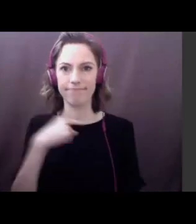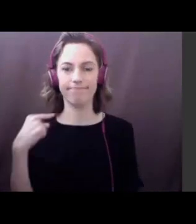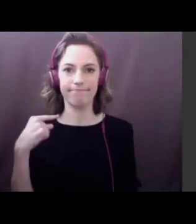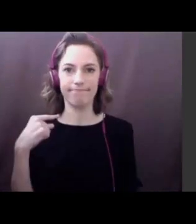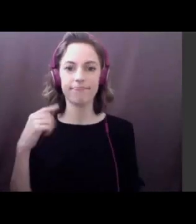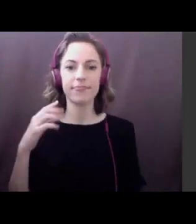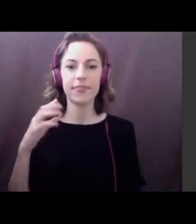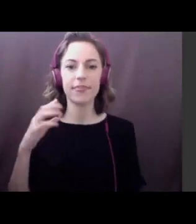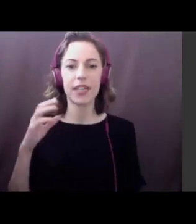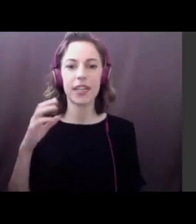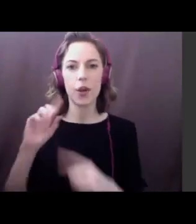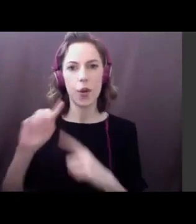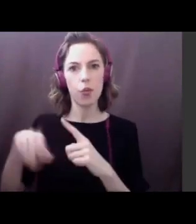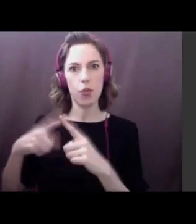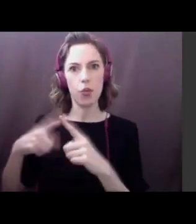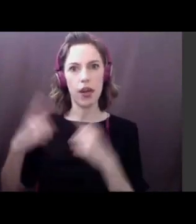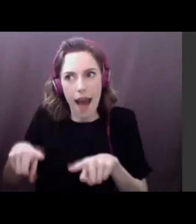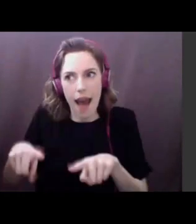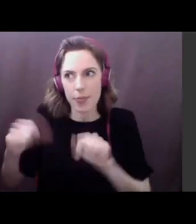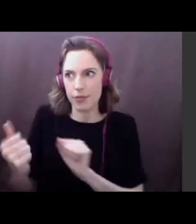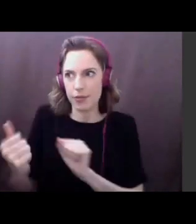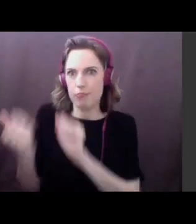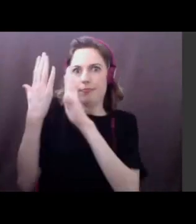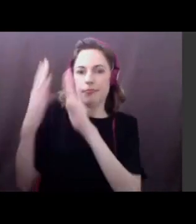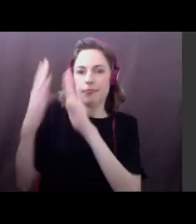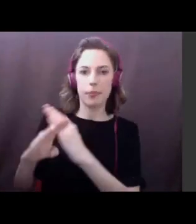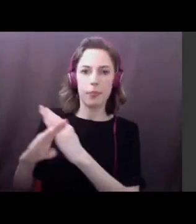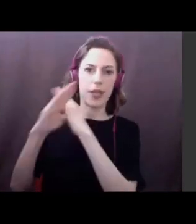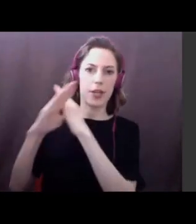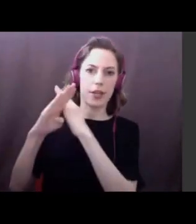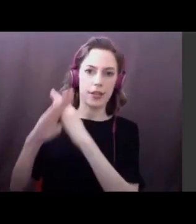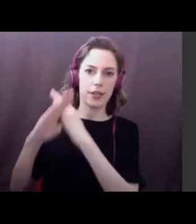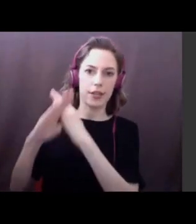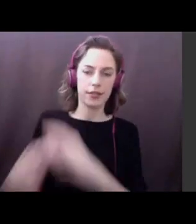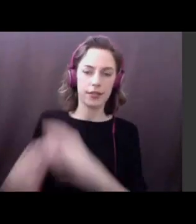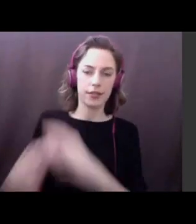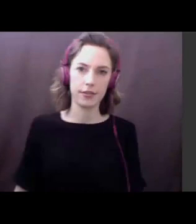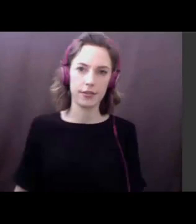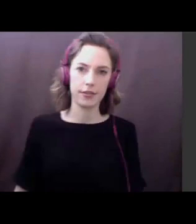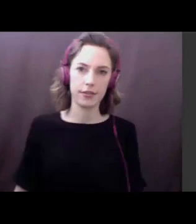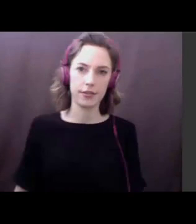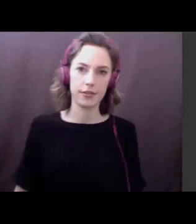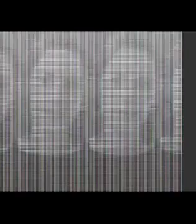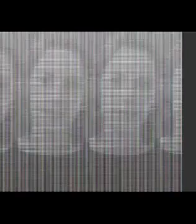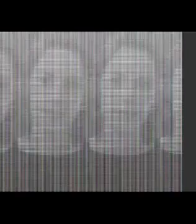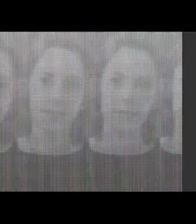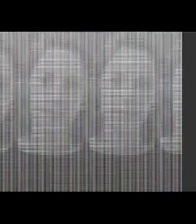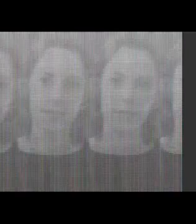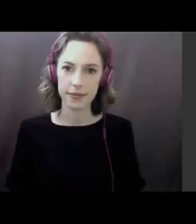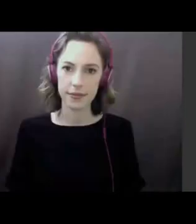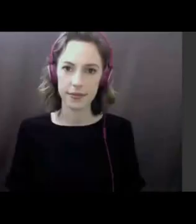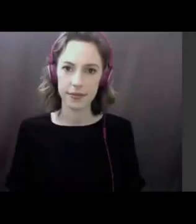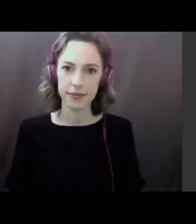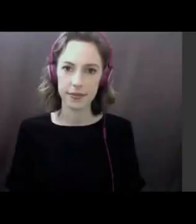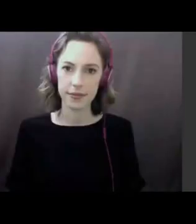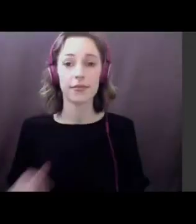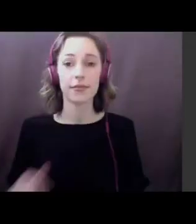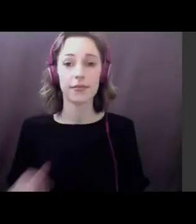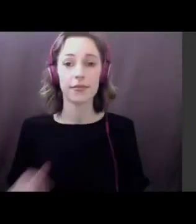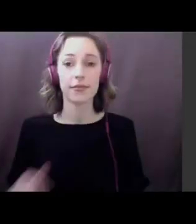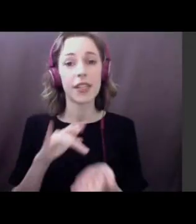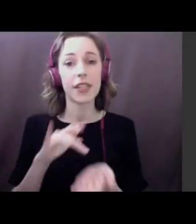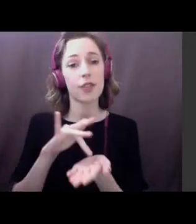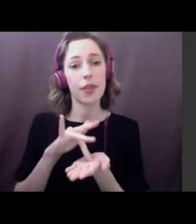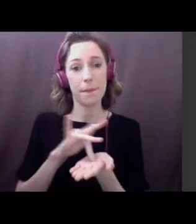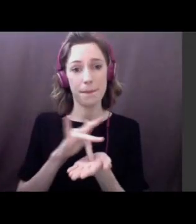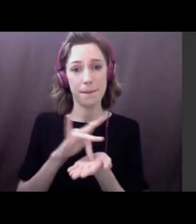So the medical model I described before, there's two general ways of trying to collect information on it. One